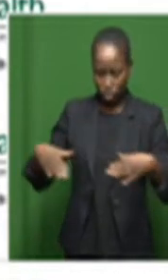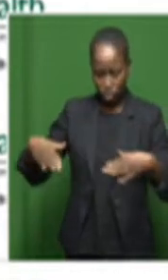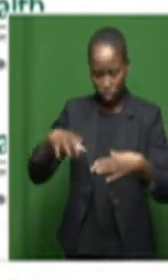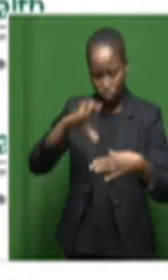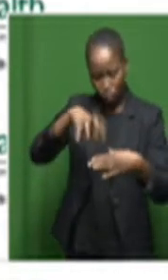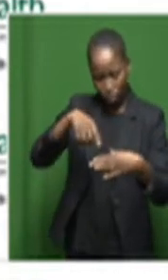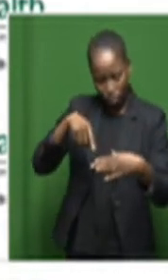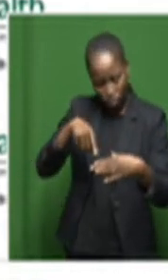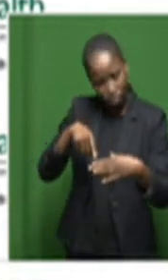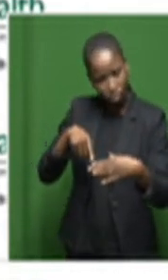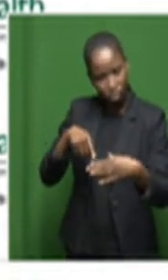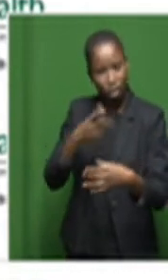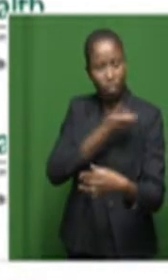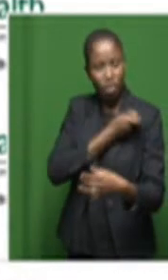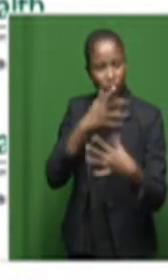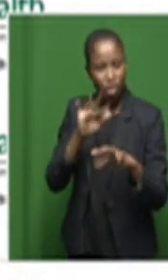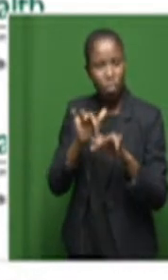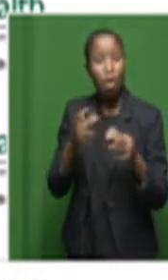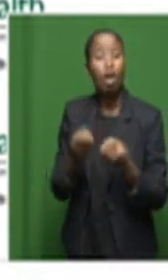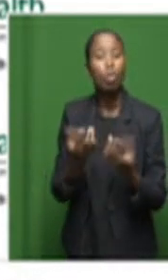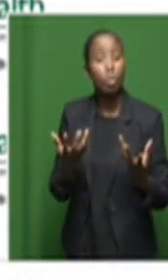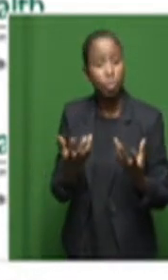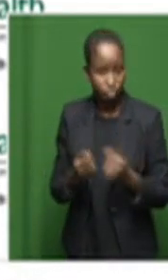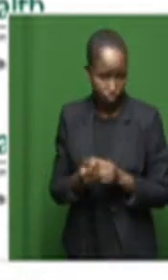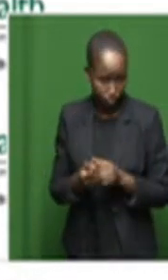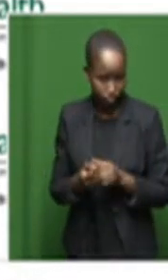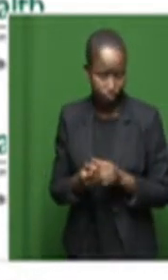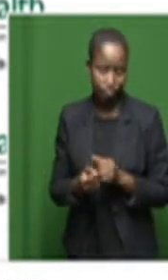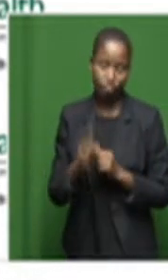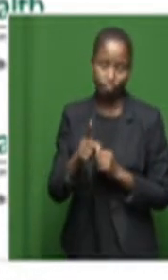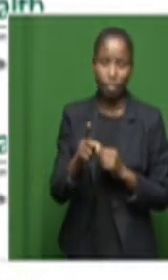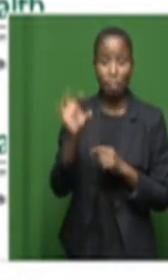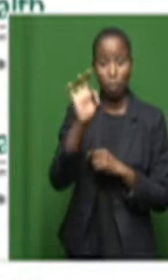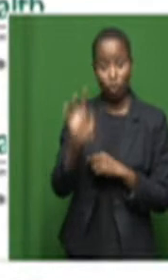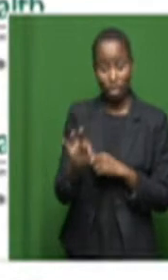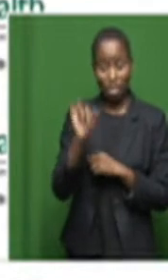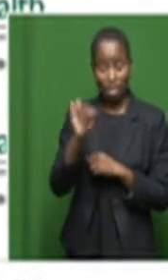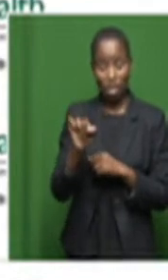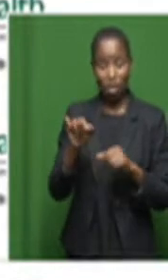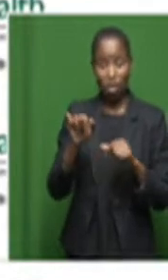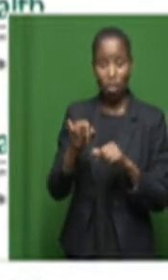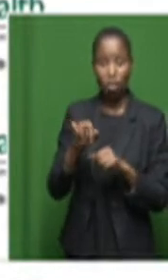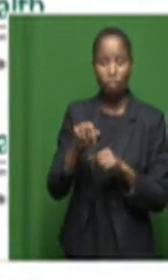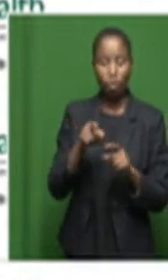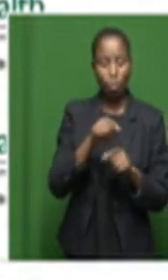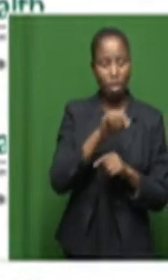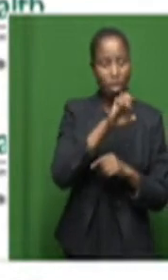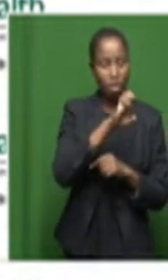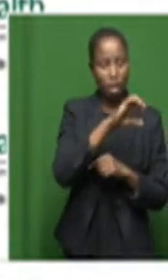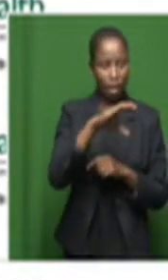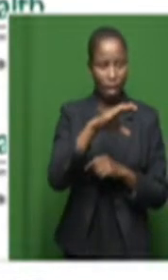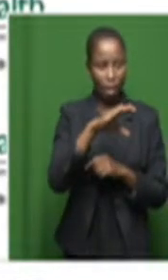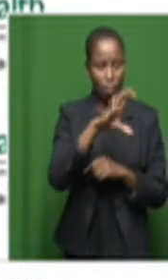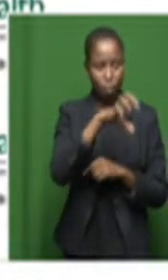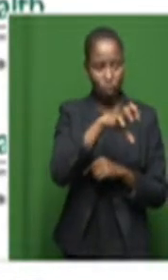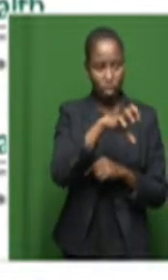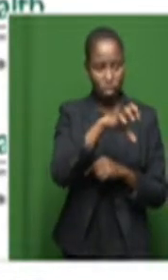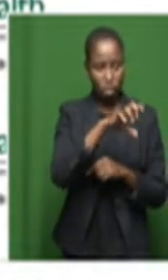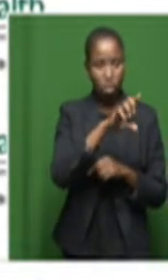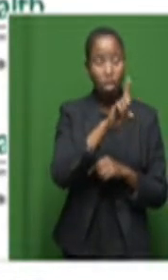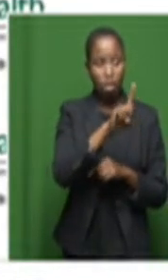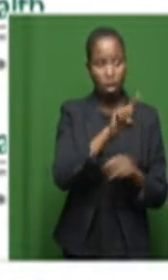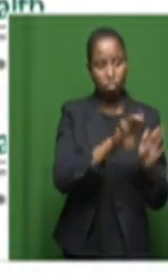province is actually vaccinated. Now, in terms of as a percentage of population, the Eastern Cape province is leading with just